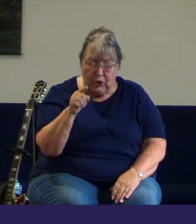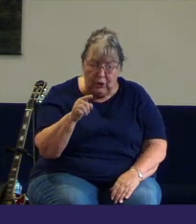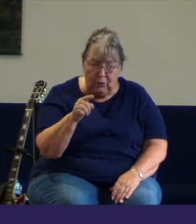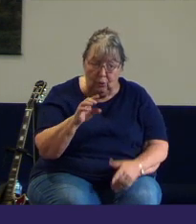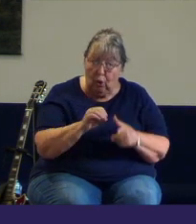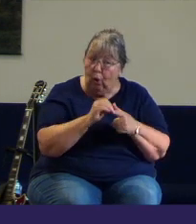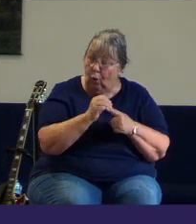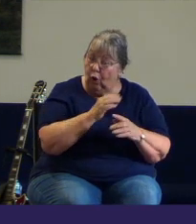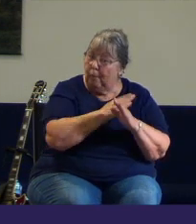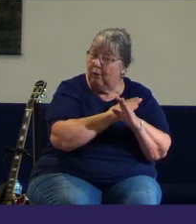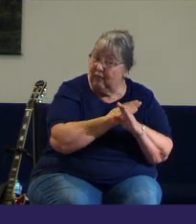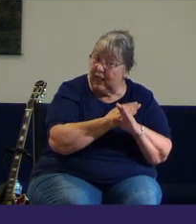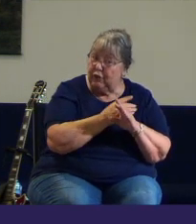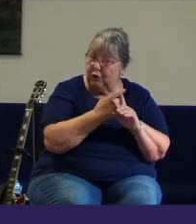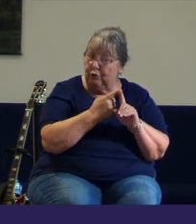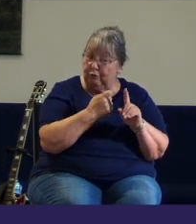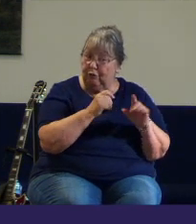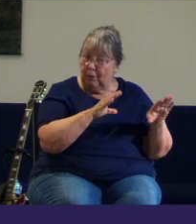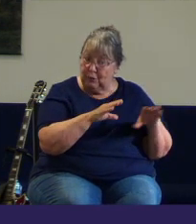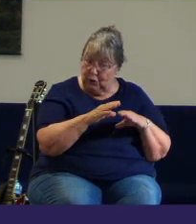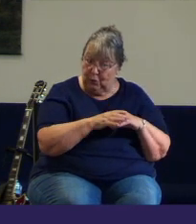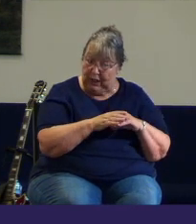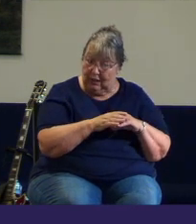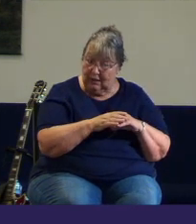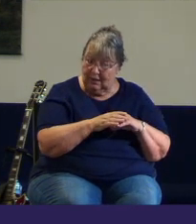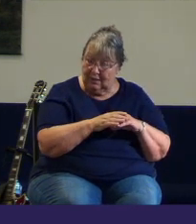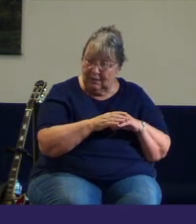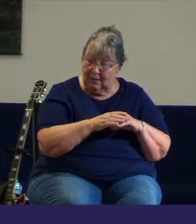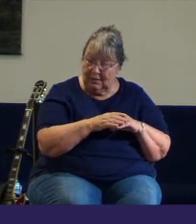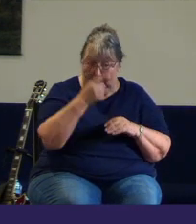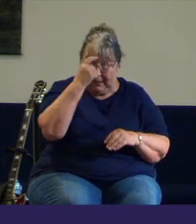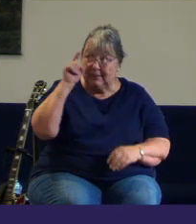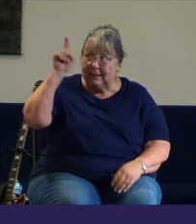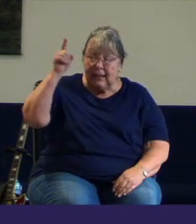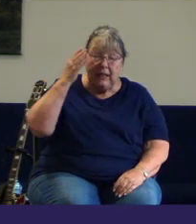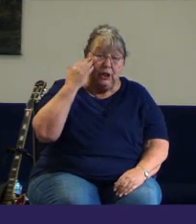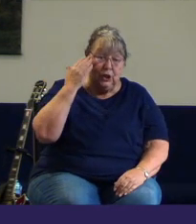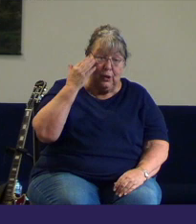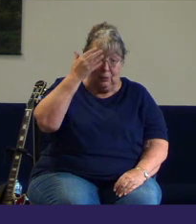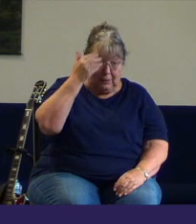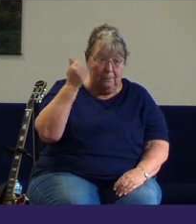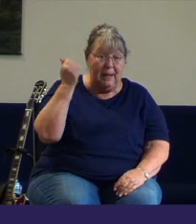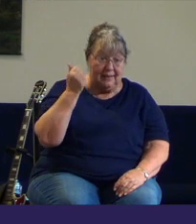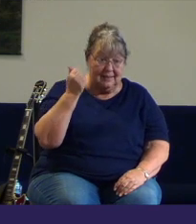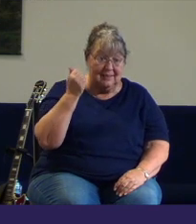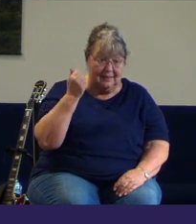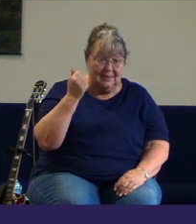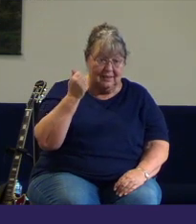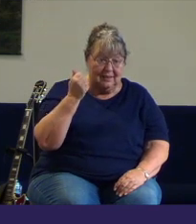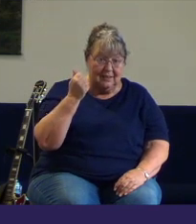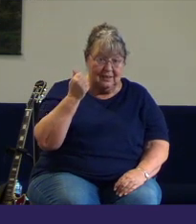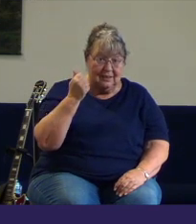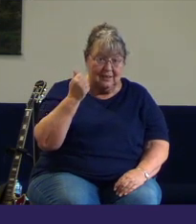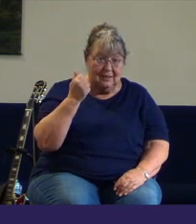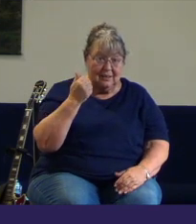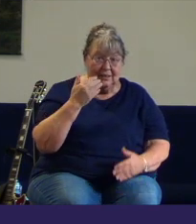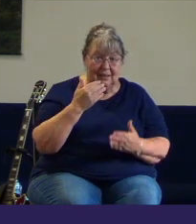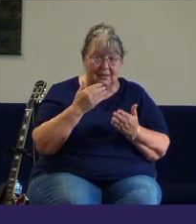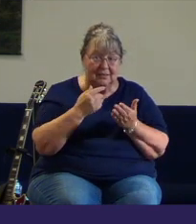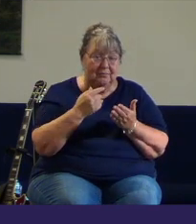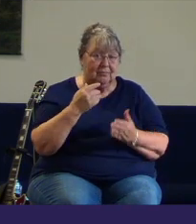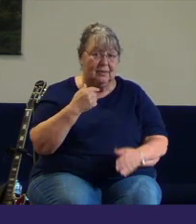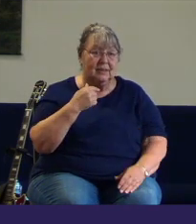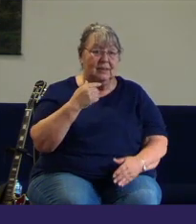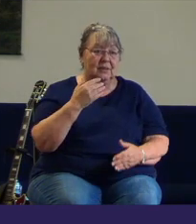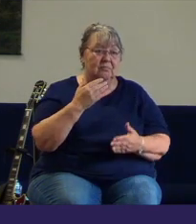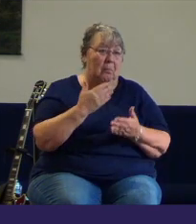how has he met you? It's what's he done for you. I think every one of us in this place can raise their hand and say, I know something he's done for